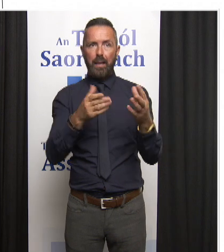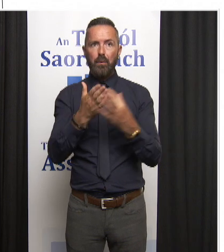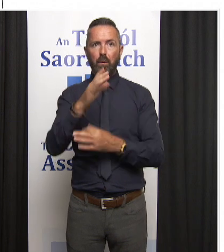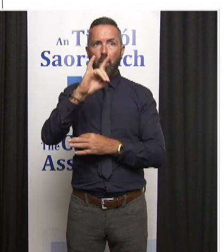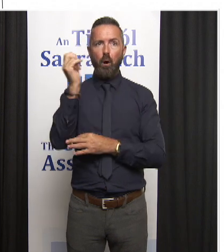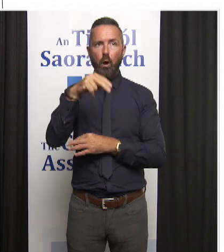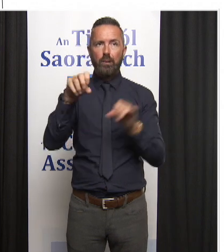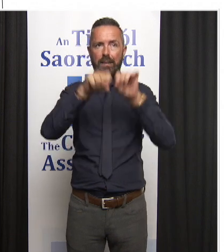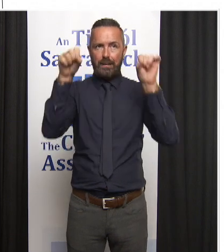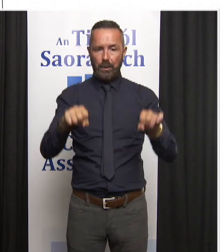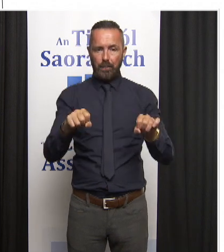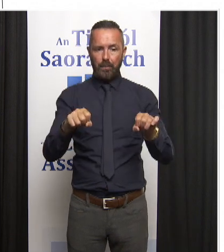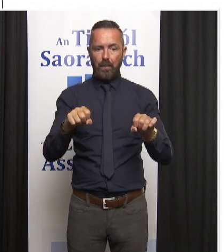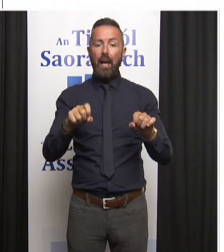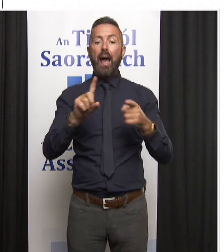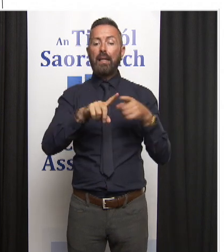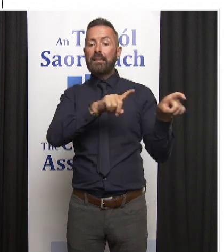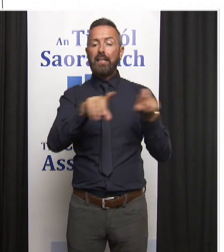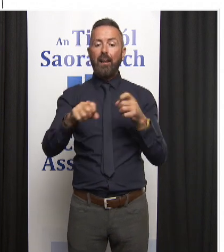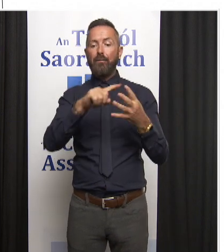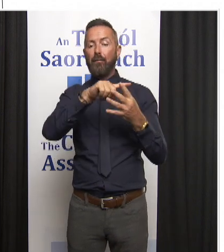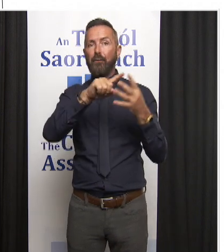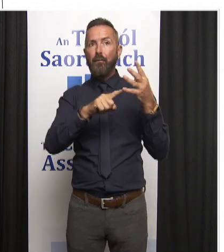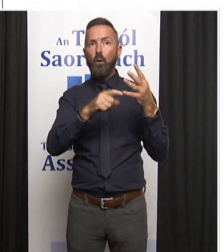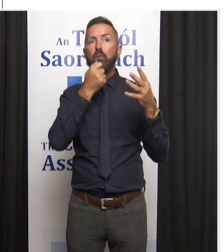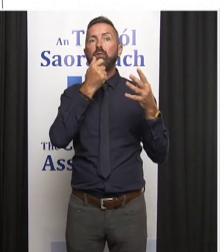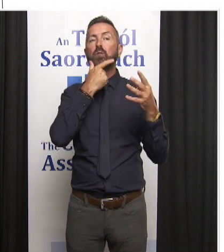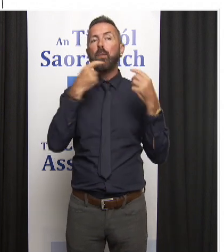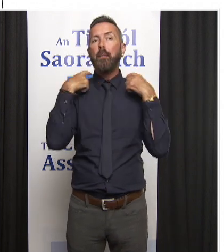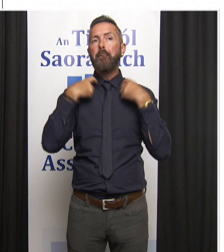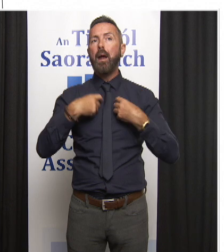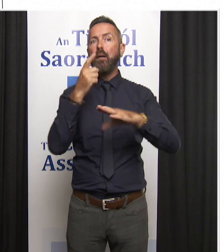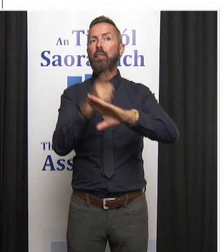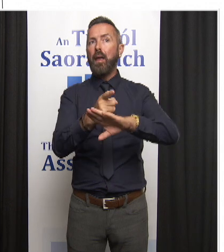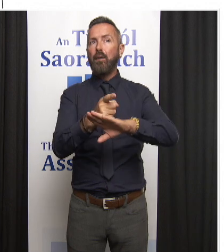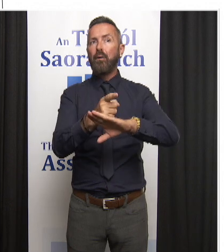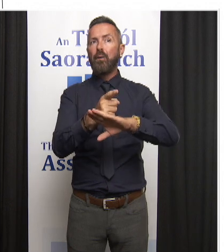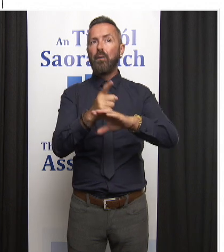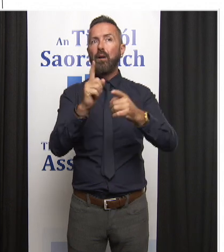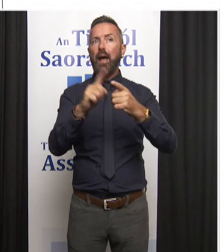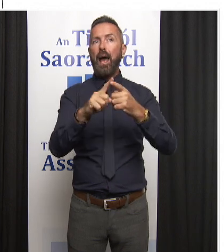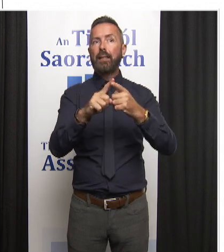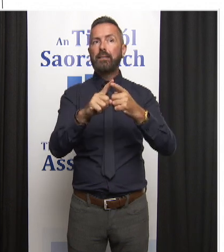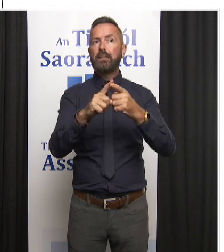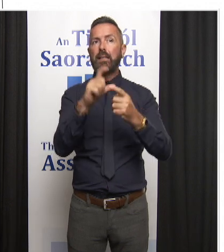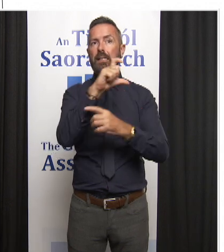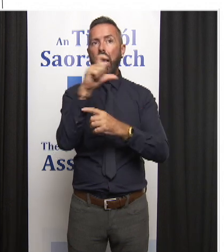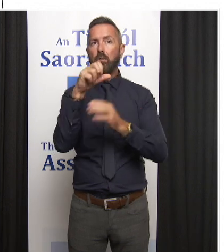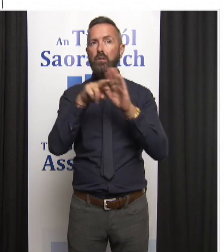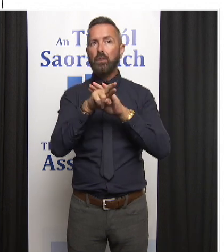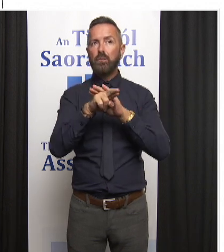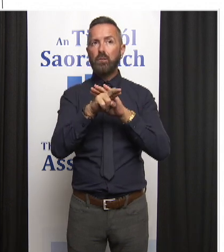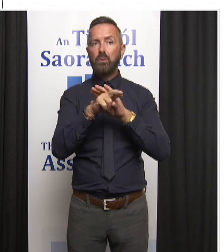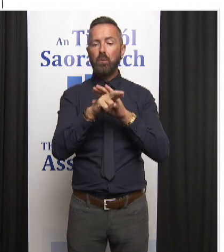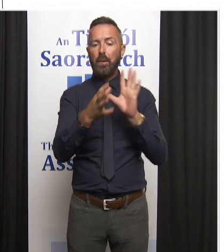and then still having the 4 Dublin mayors in place and the councillors feeding into from the 4 sections of Dublin into those mayors